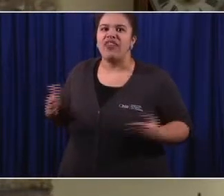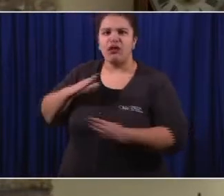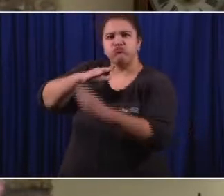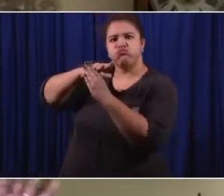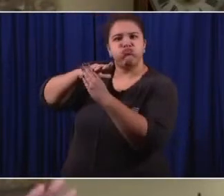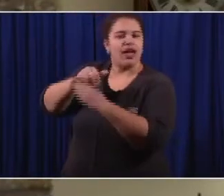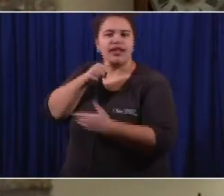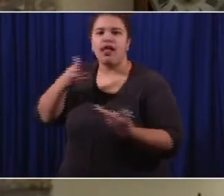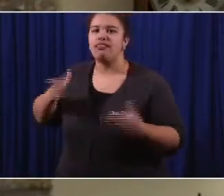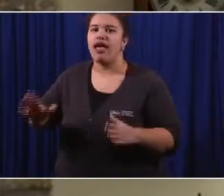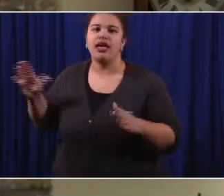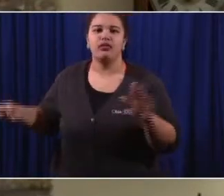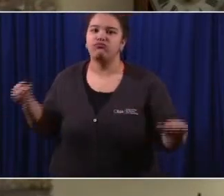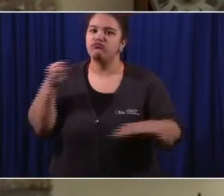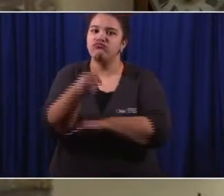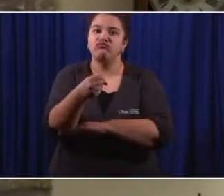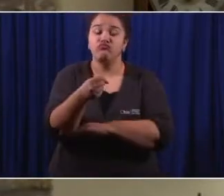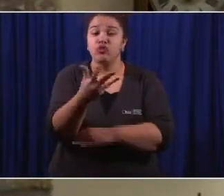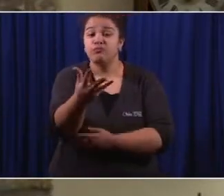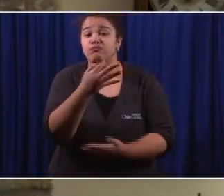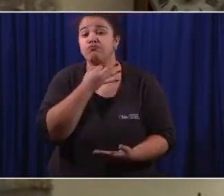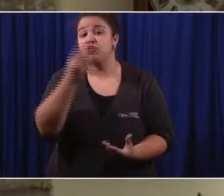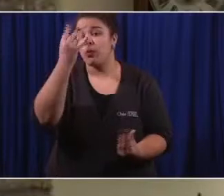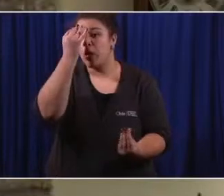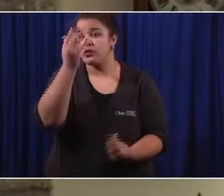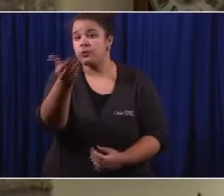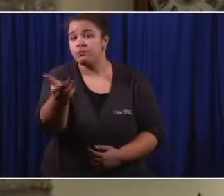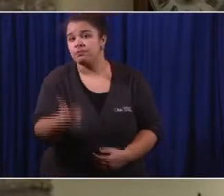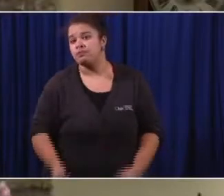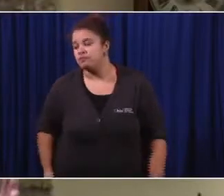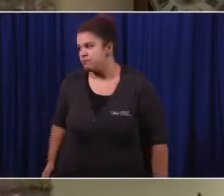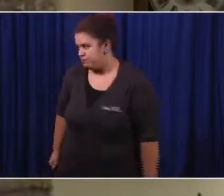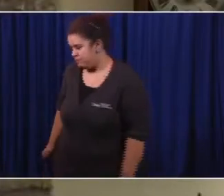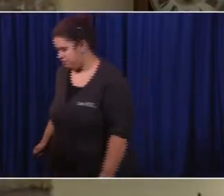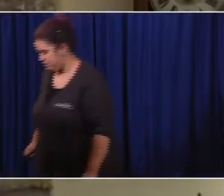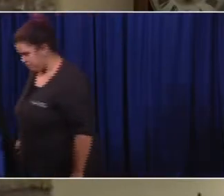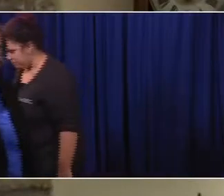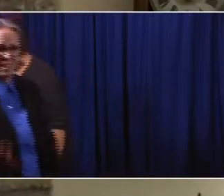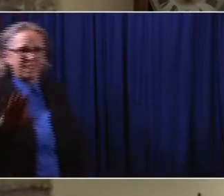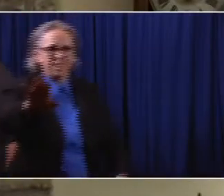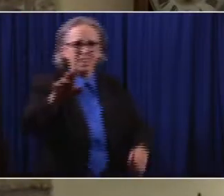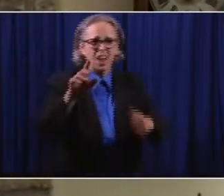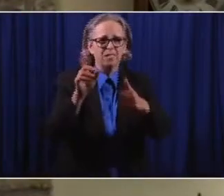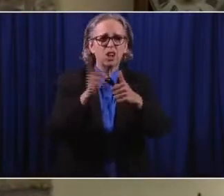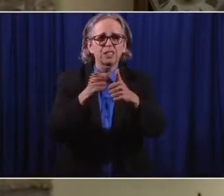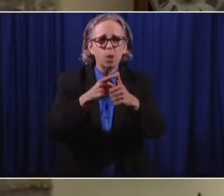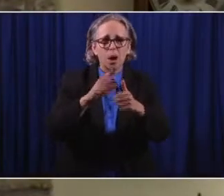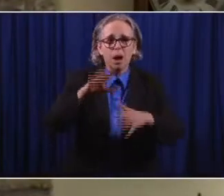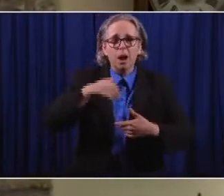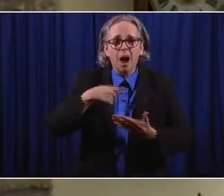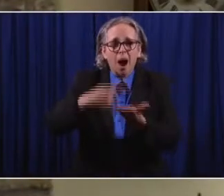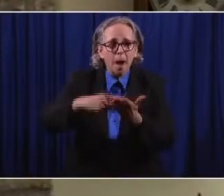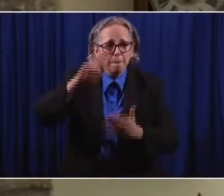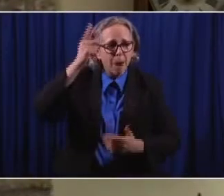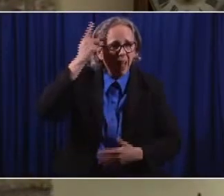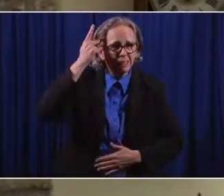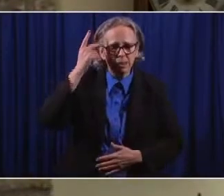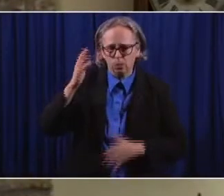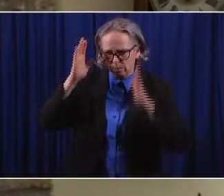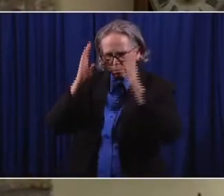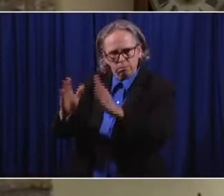putting aside decisions, put aside politics, ideology, her life story is an